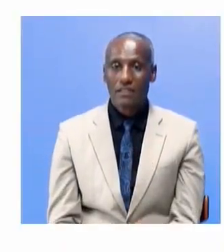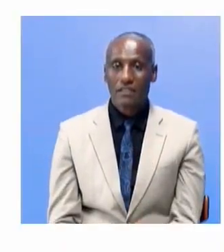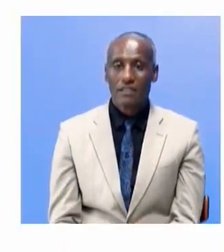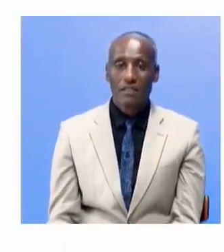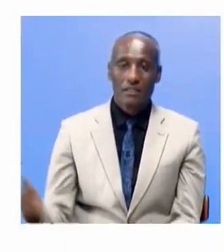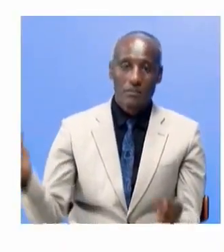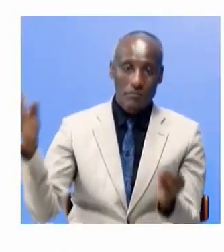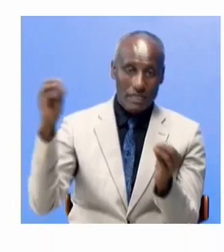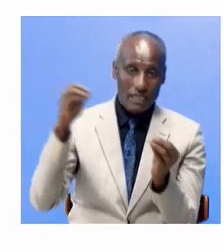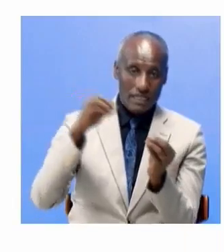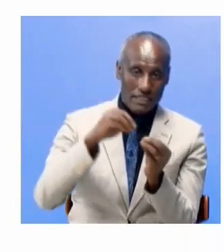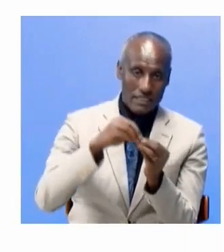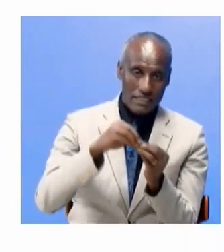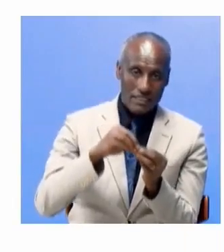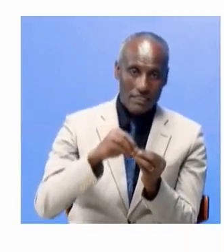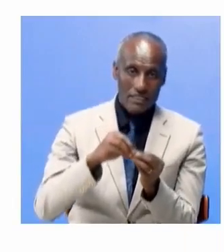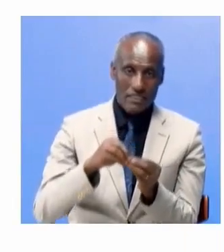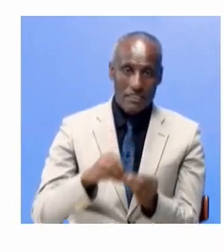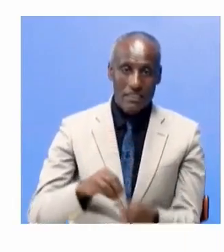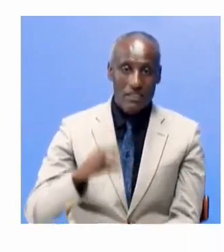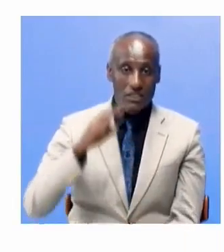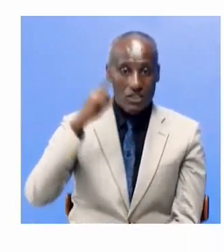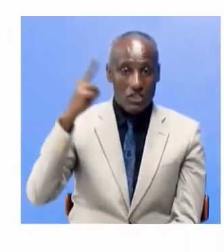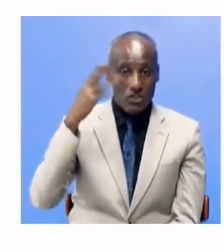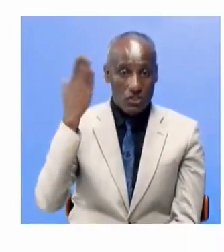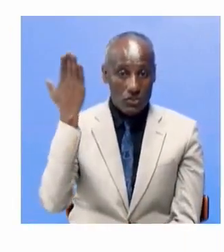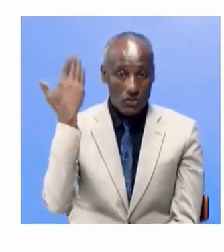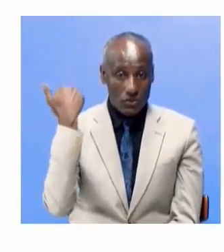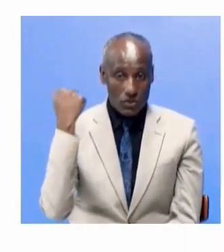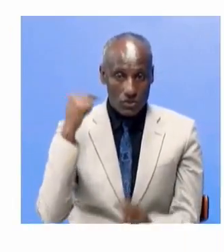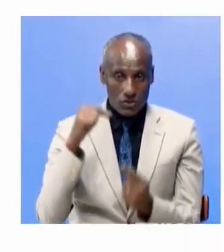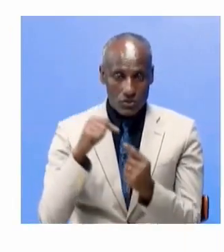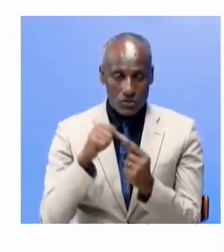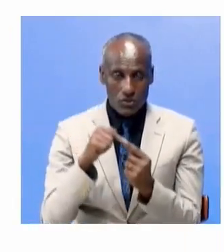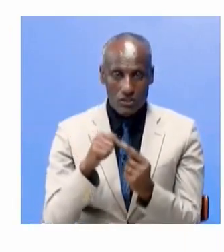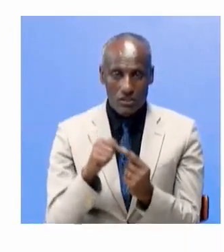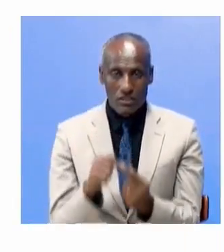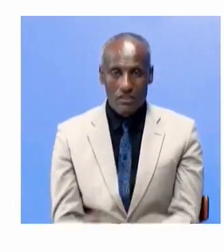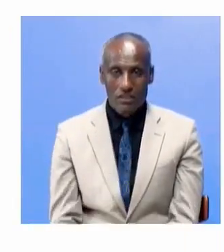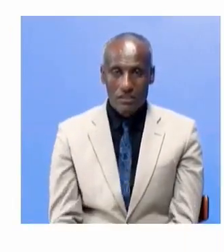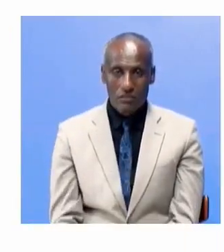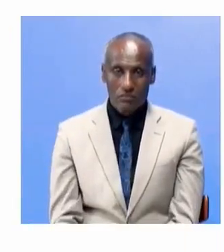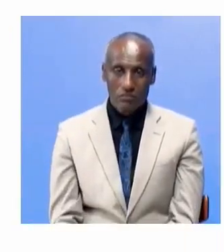Subject plus used to